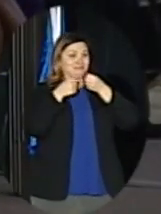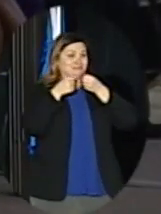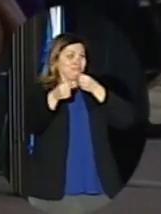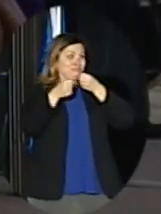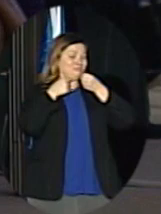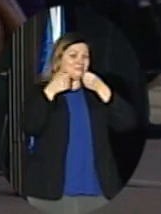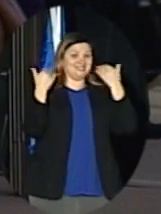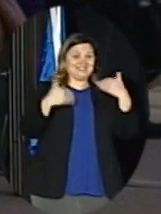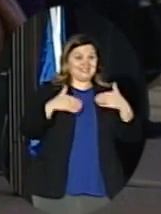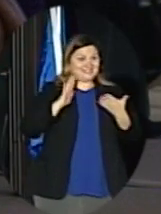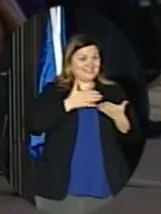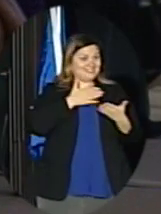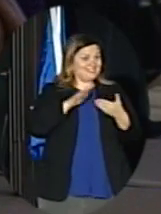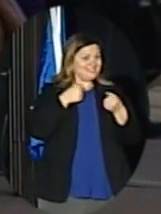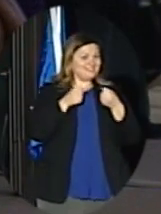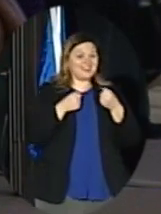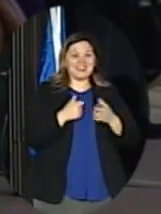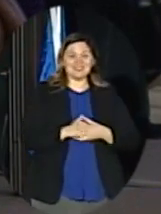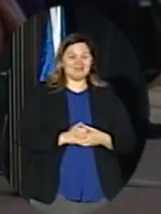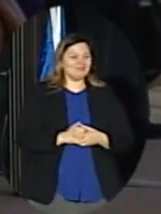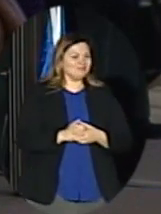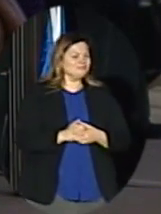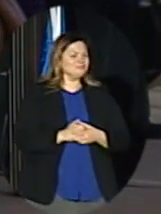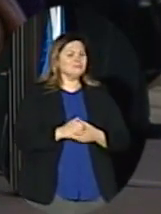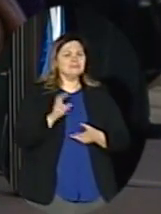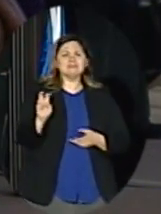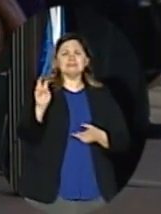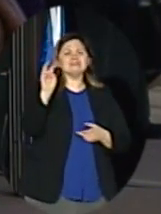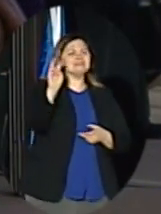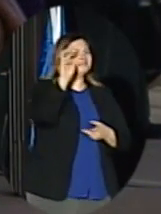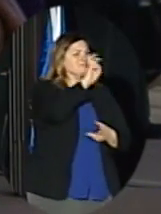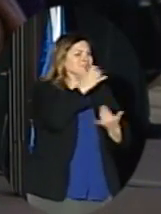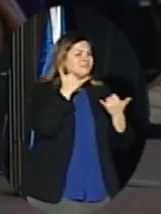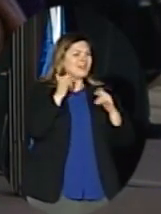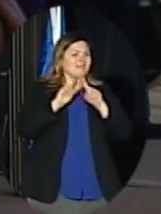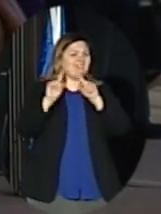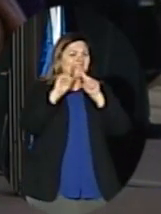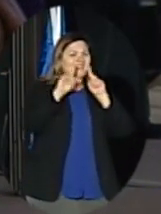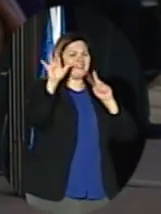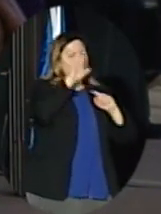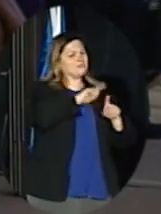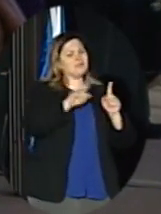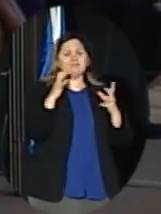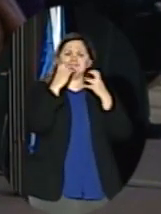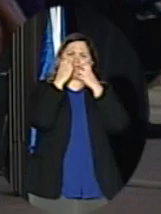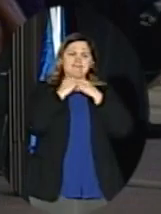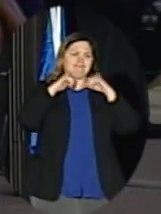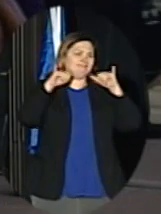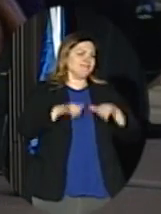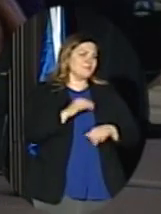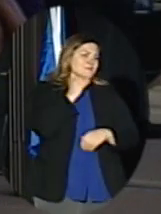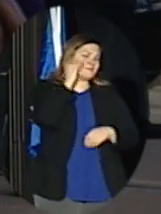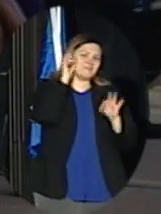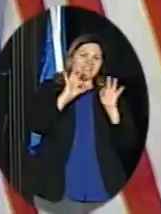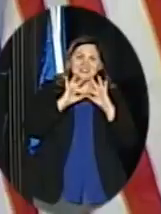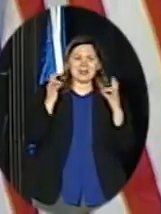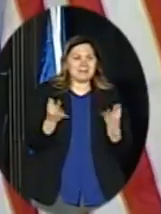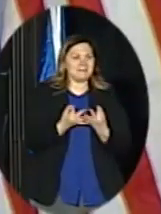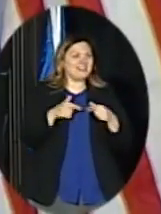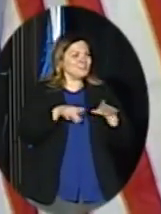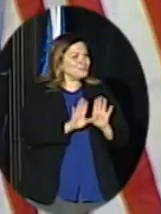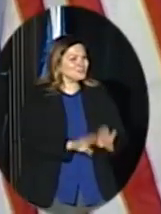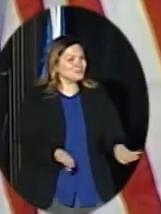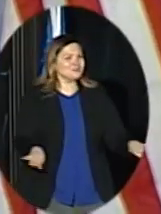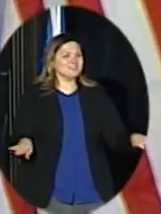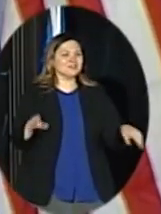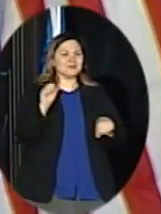But despite every opportunity to travel the world, he stayed home, raised his family, taught lessons, and worked 28